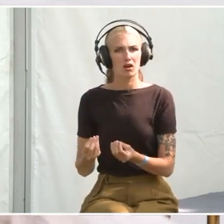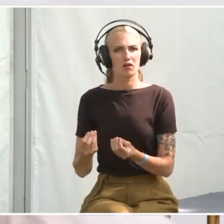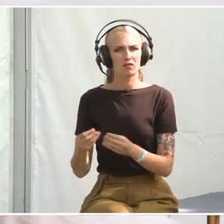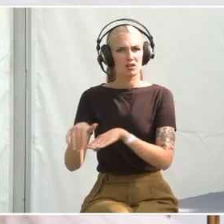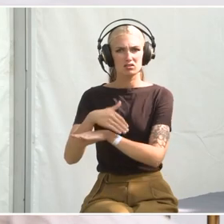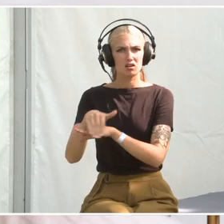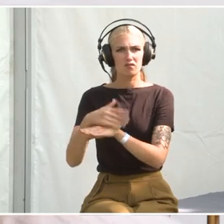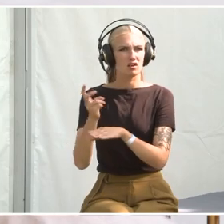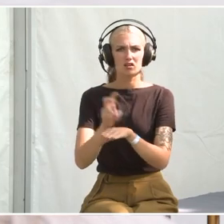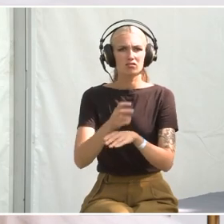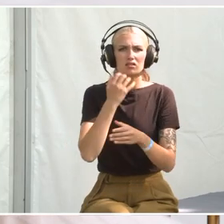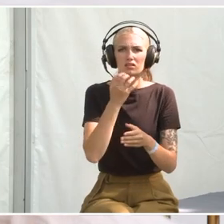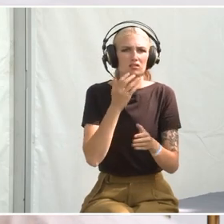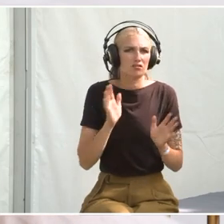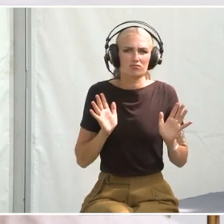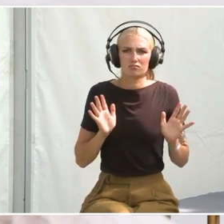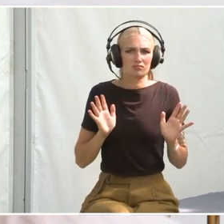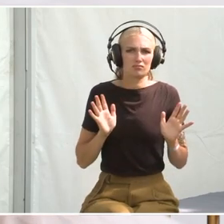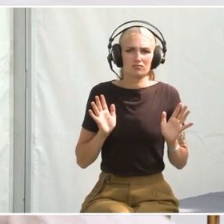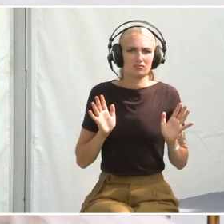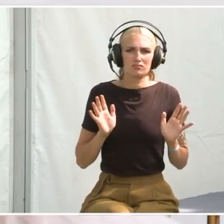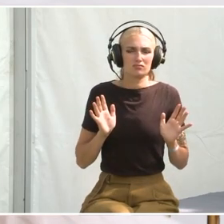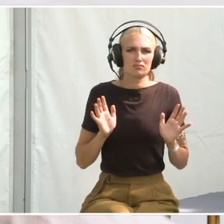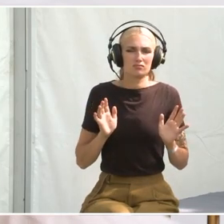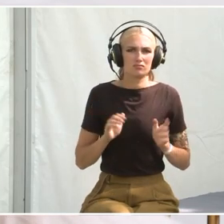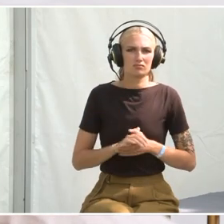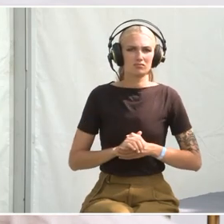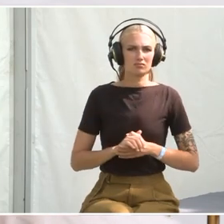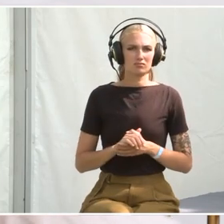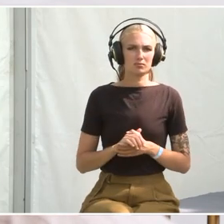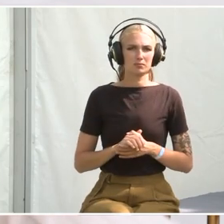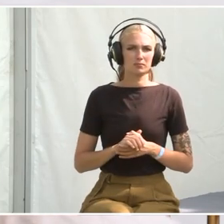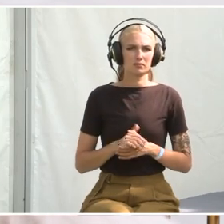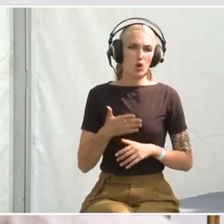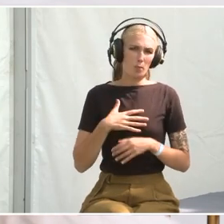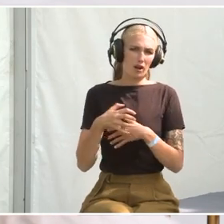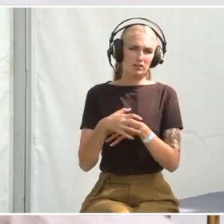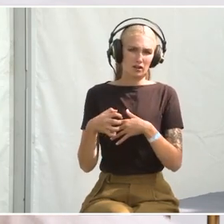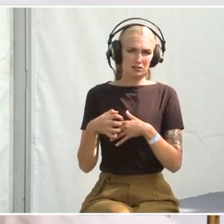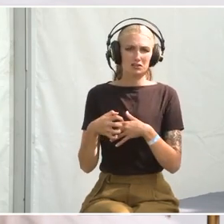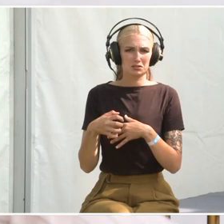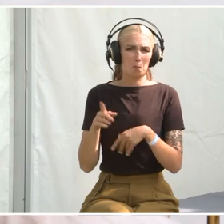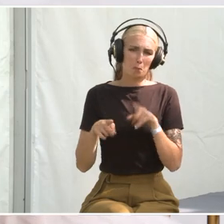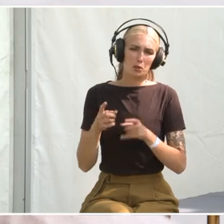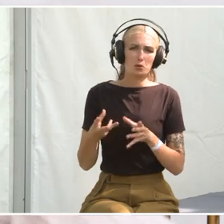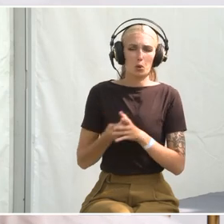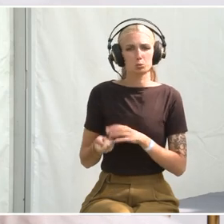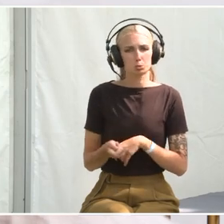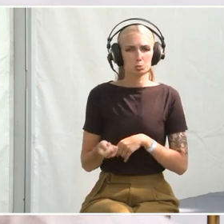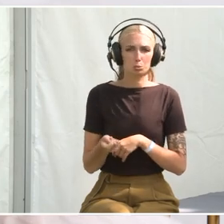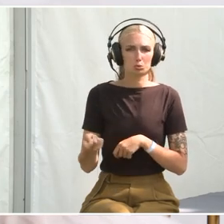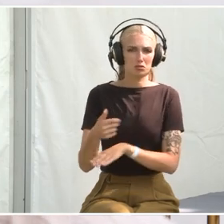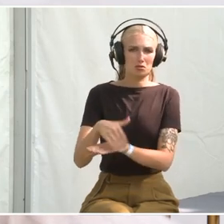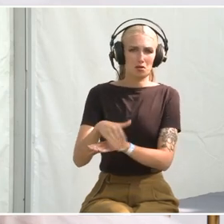the streets anymore. And now that I have a cat that I take out for a walk at the front of the house, so